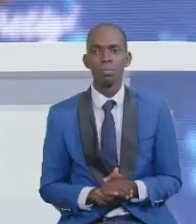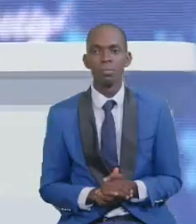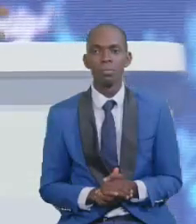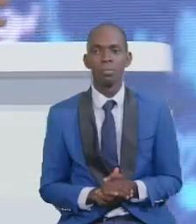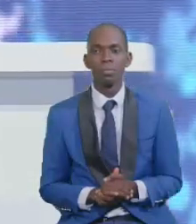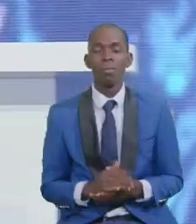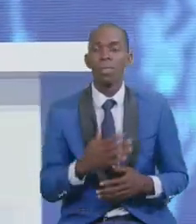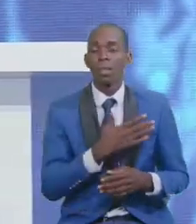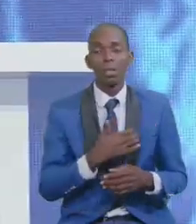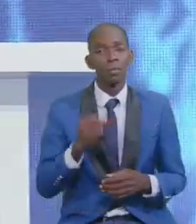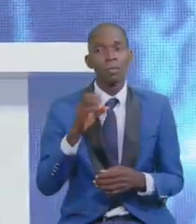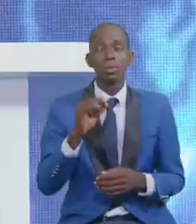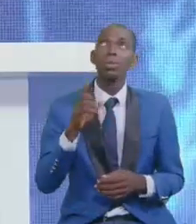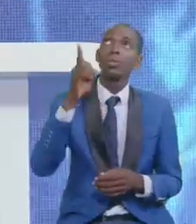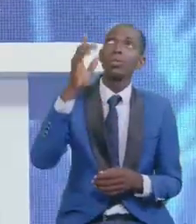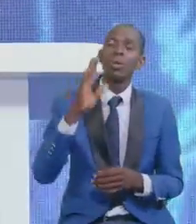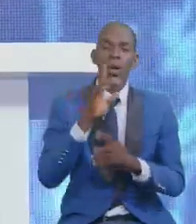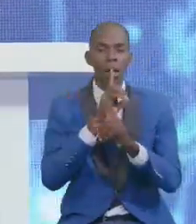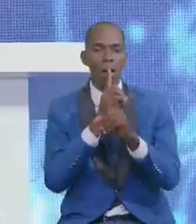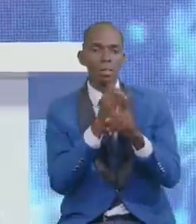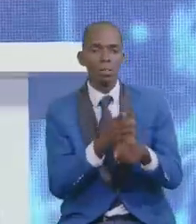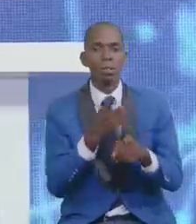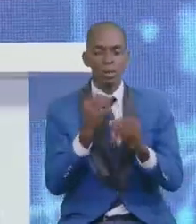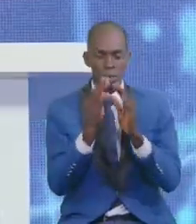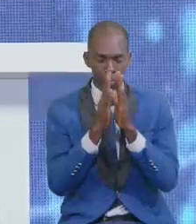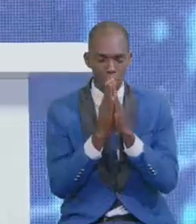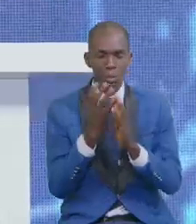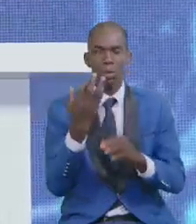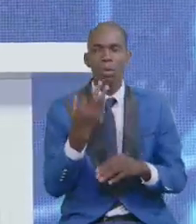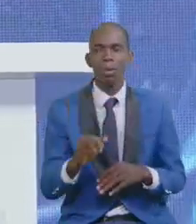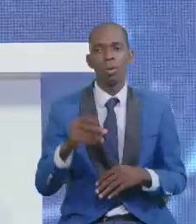And so God answered the prayer of Paul